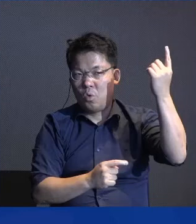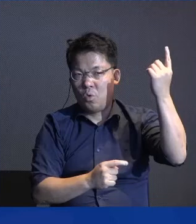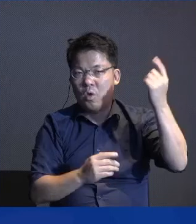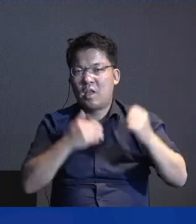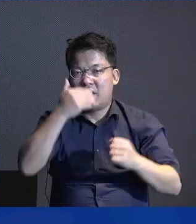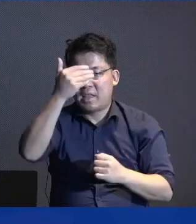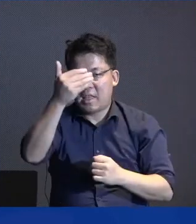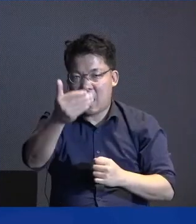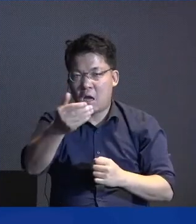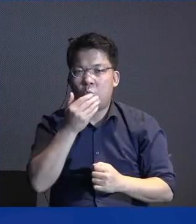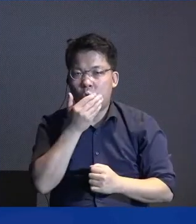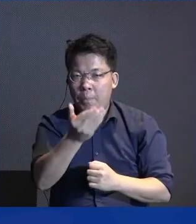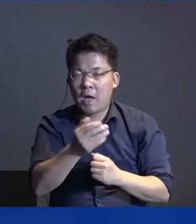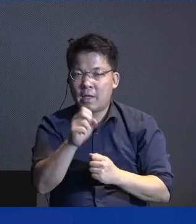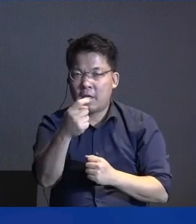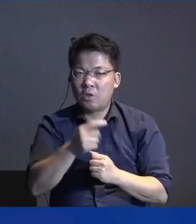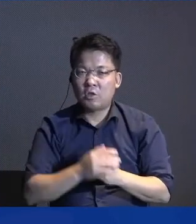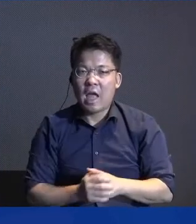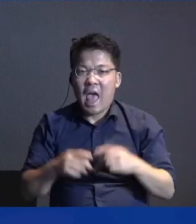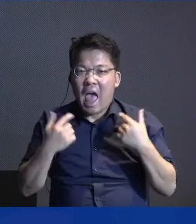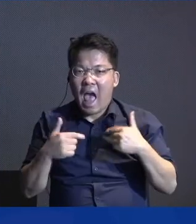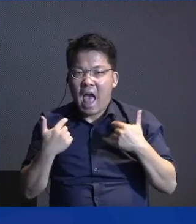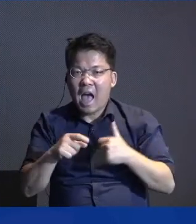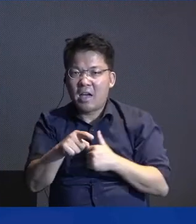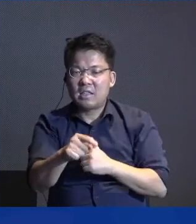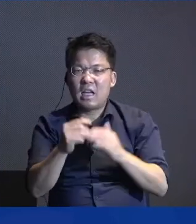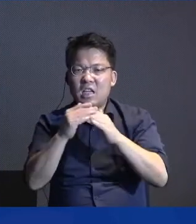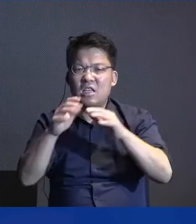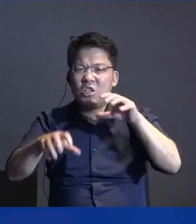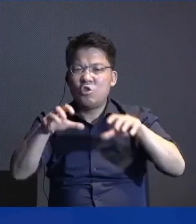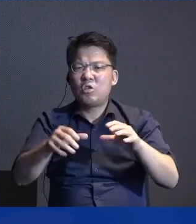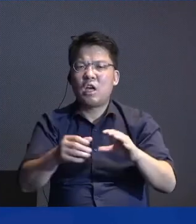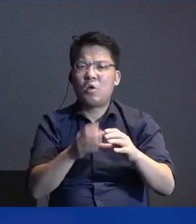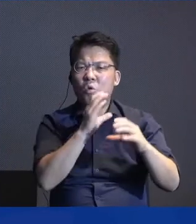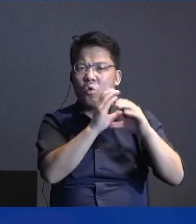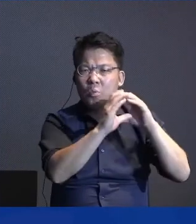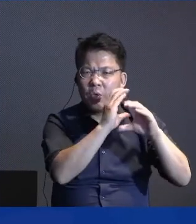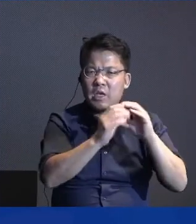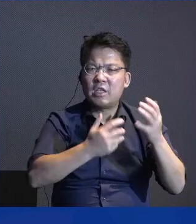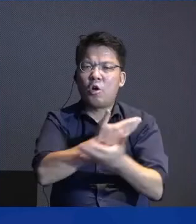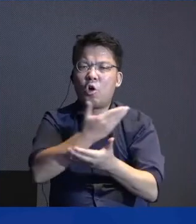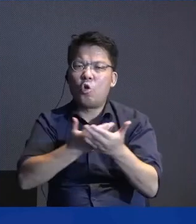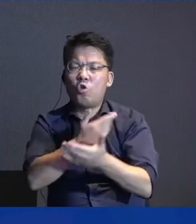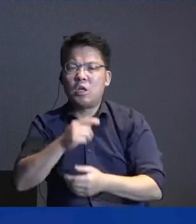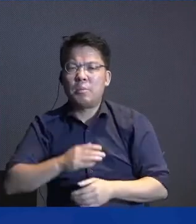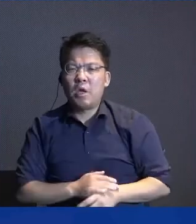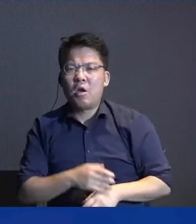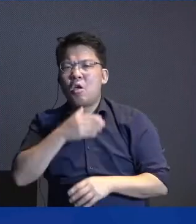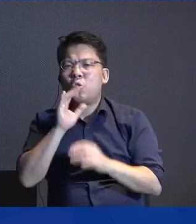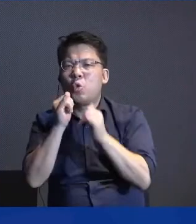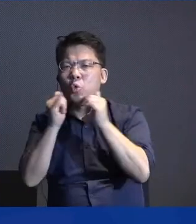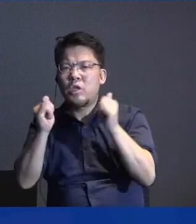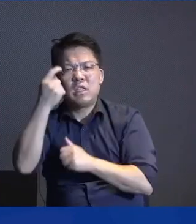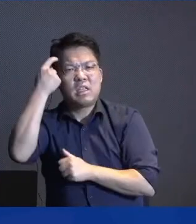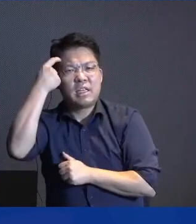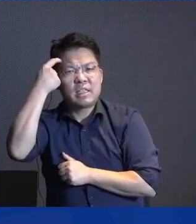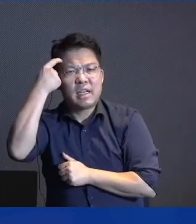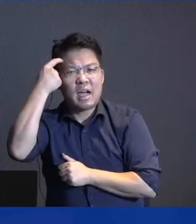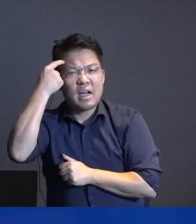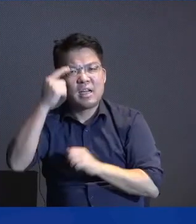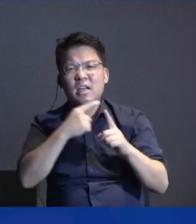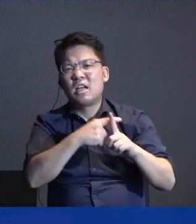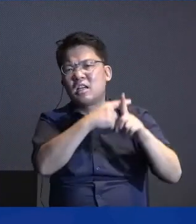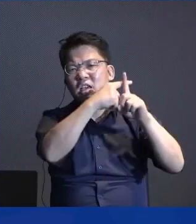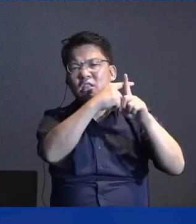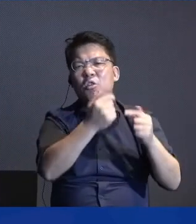it's a bit tricky question that how to improve the psychological well-being or resilience or optimism, this kind of psychological level